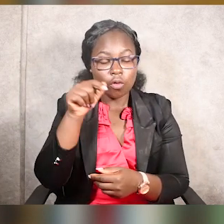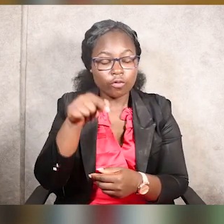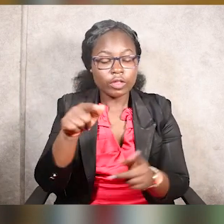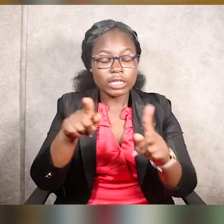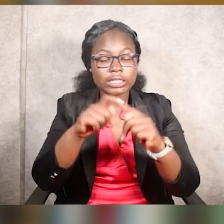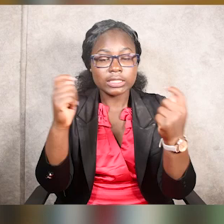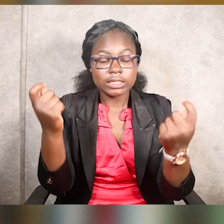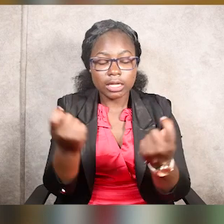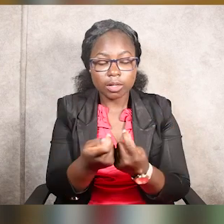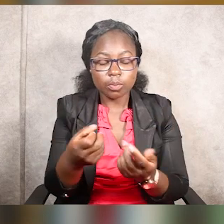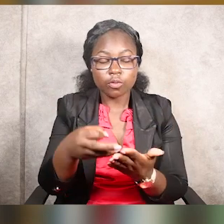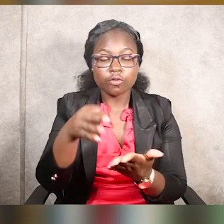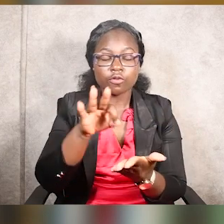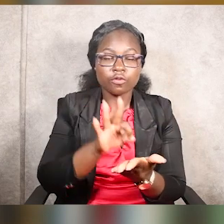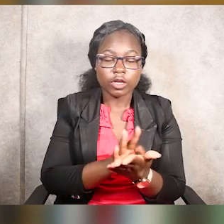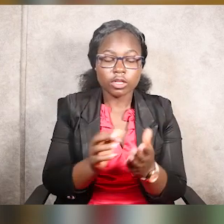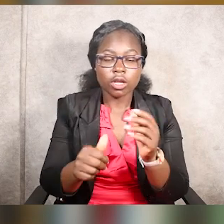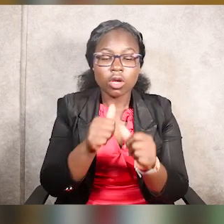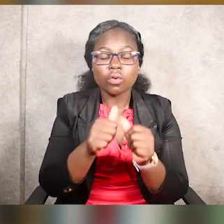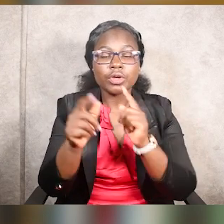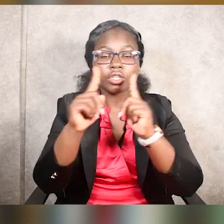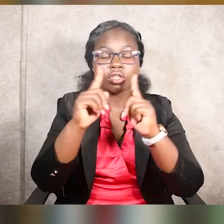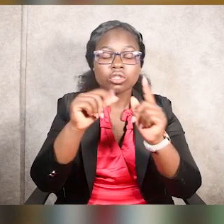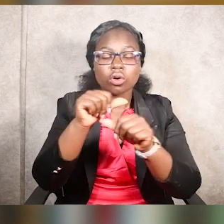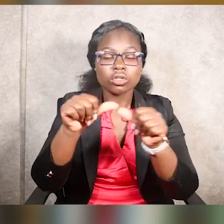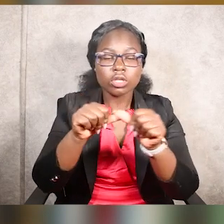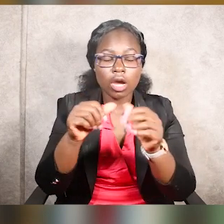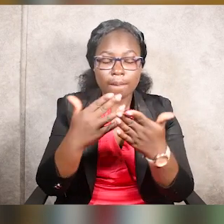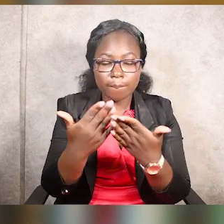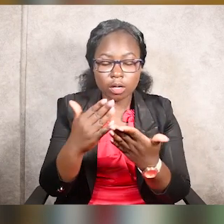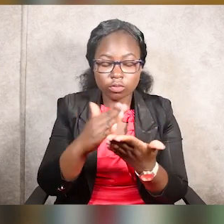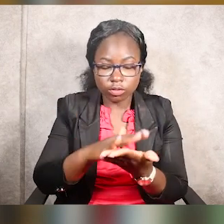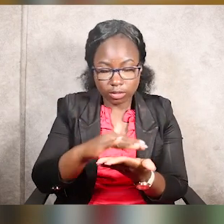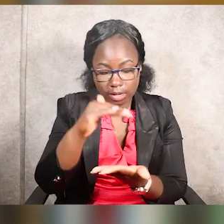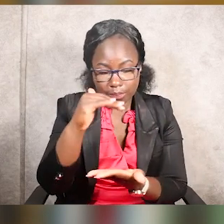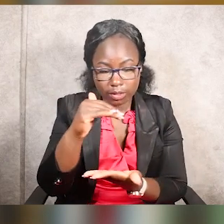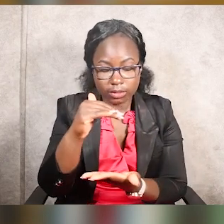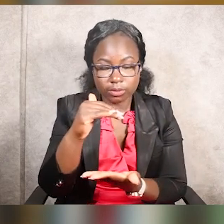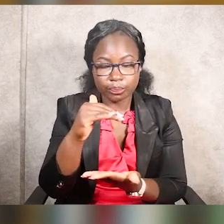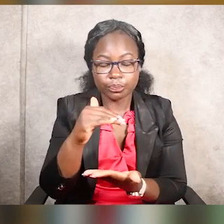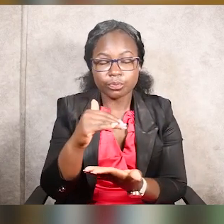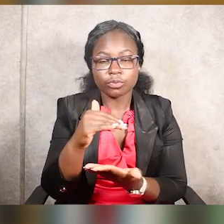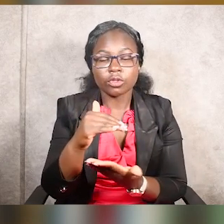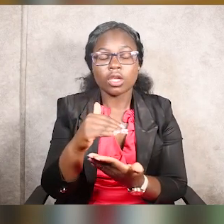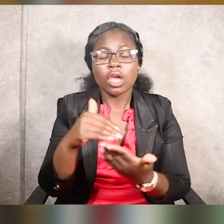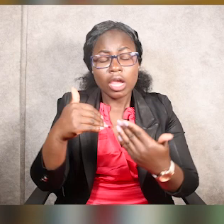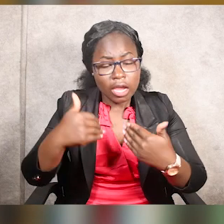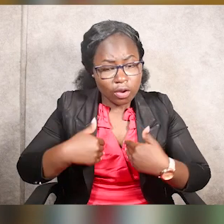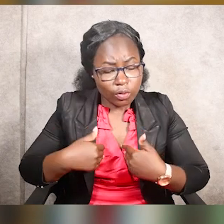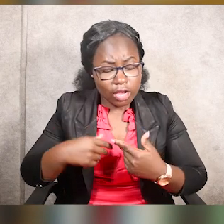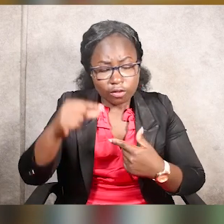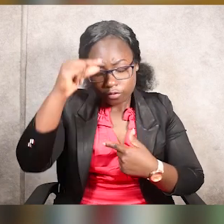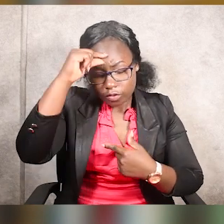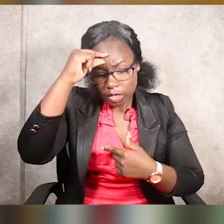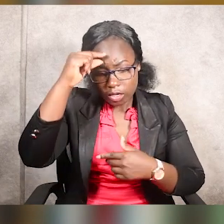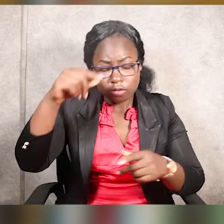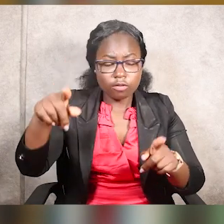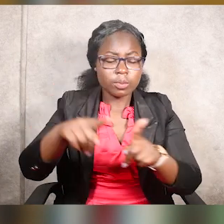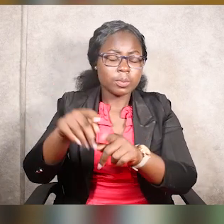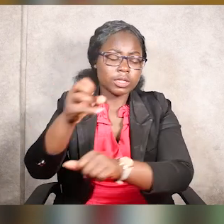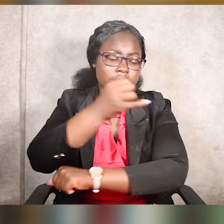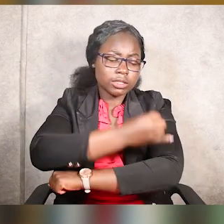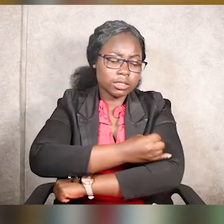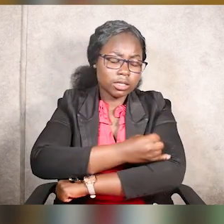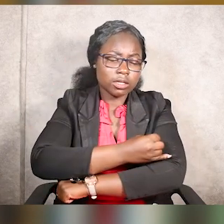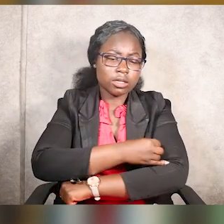of financing, which we will talk about in a bit. We also have government and institutional sources